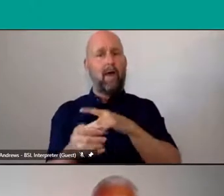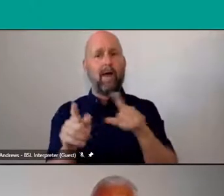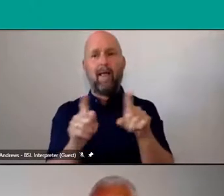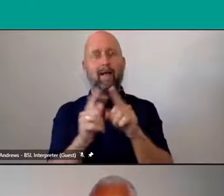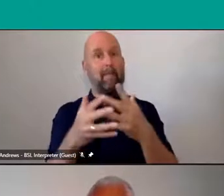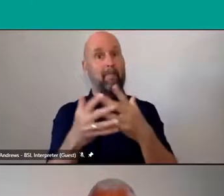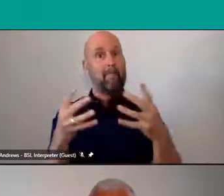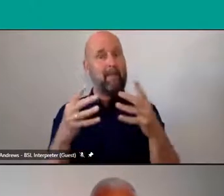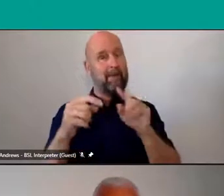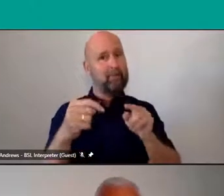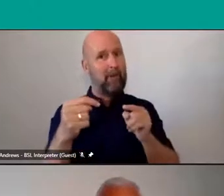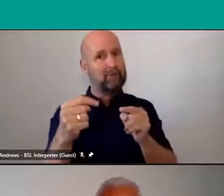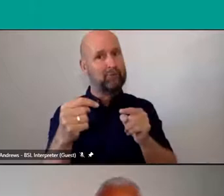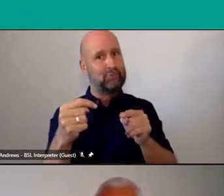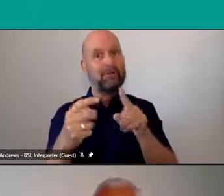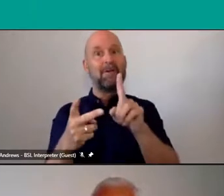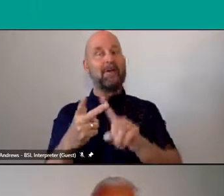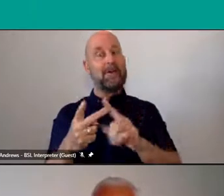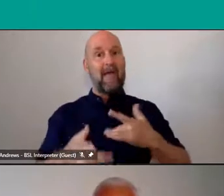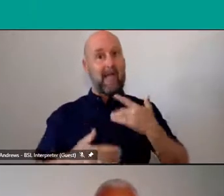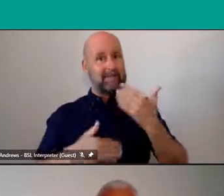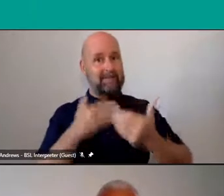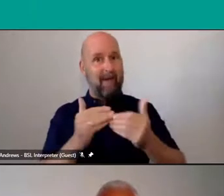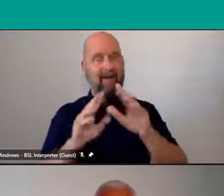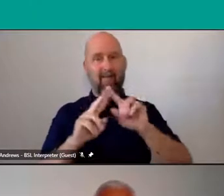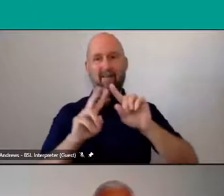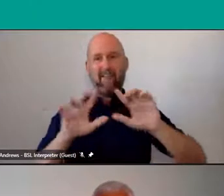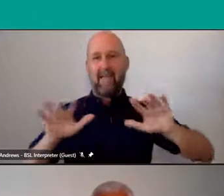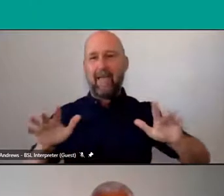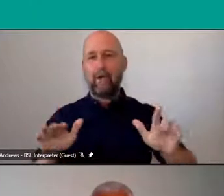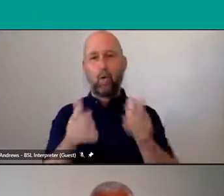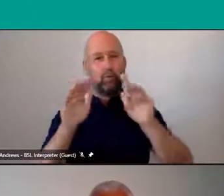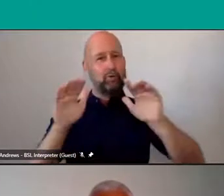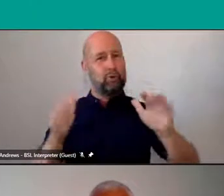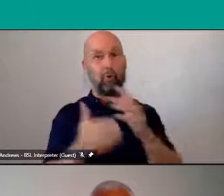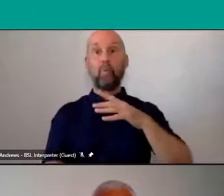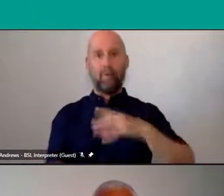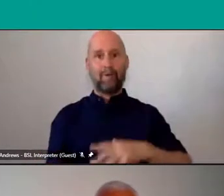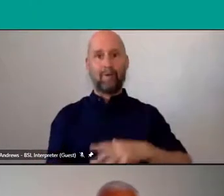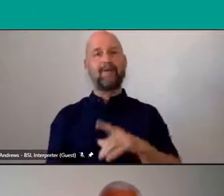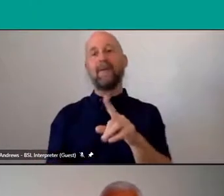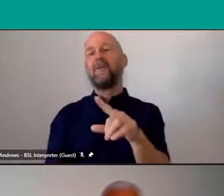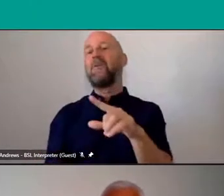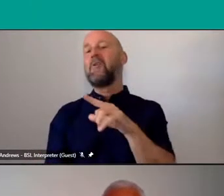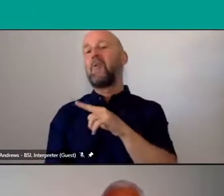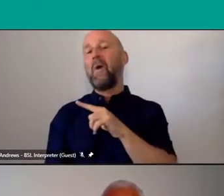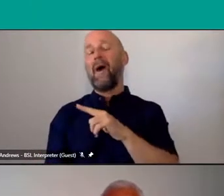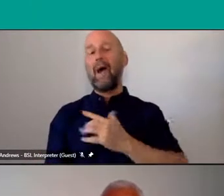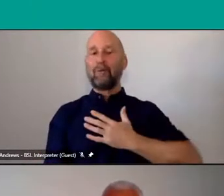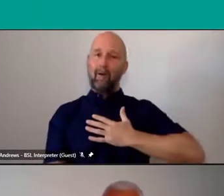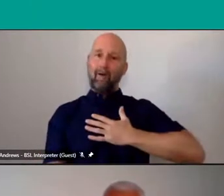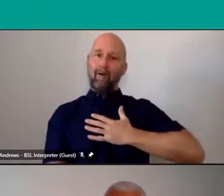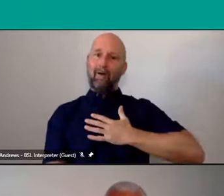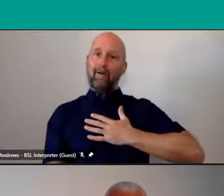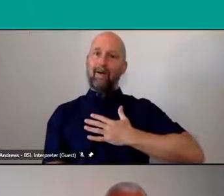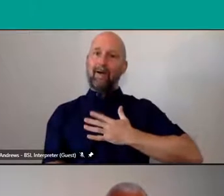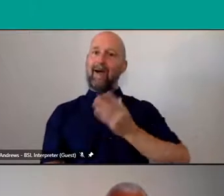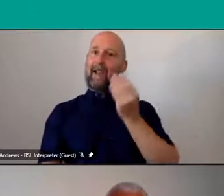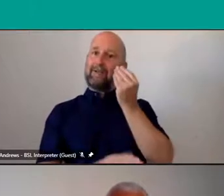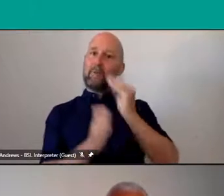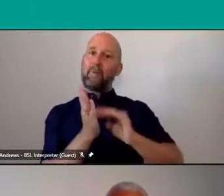challenge. We want to inspire, we want to encourage. You know, I was really, really humbled and pleased listening to Miata,